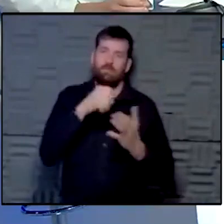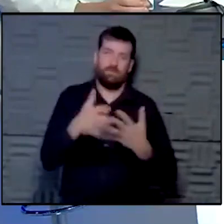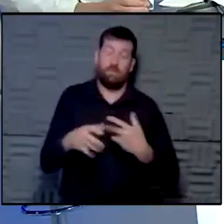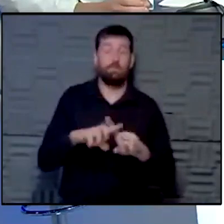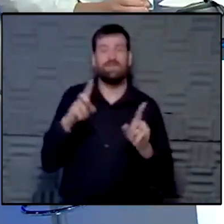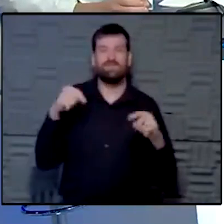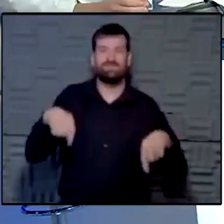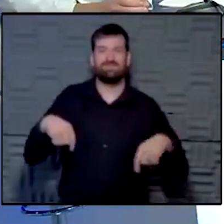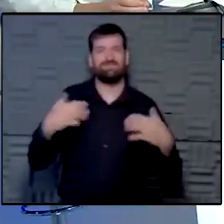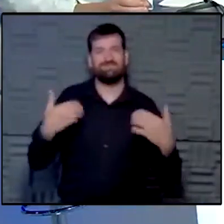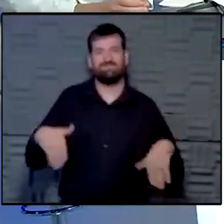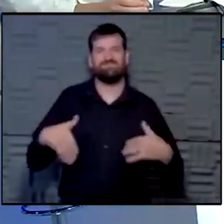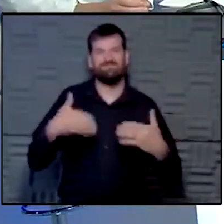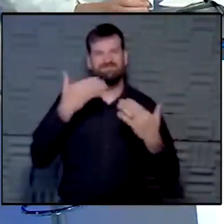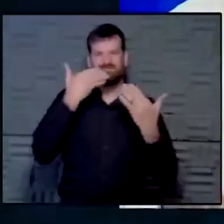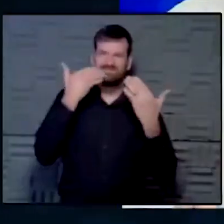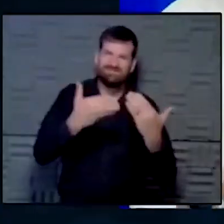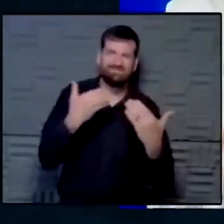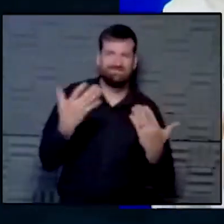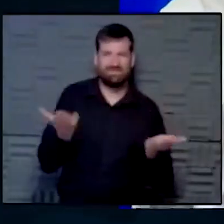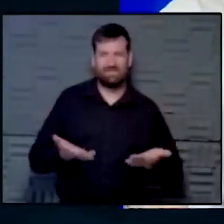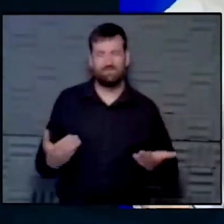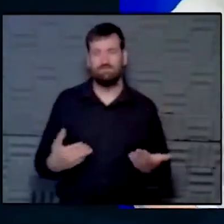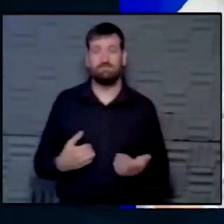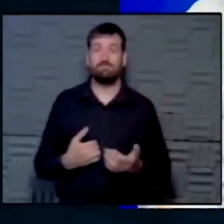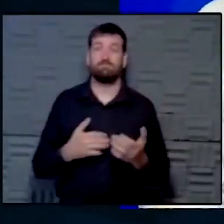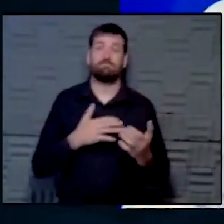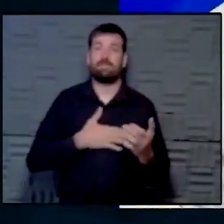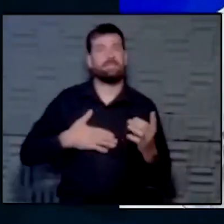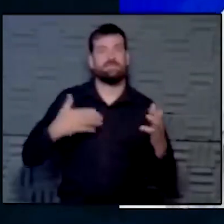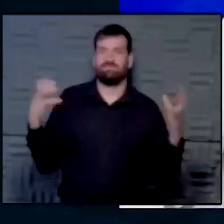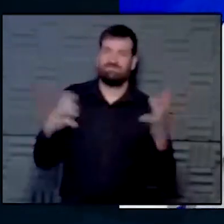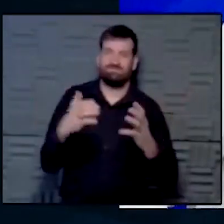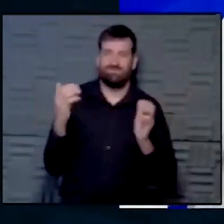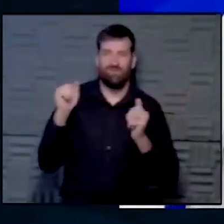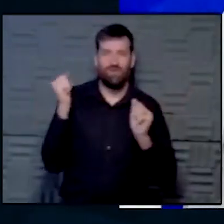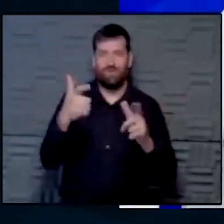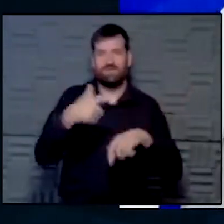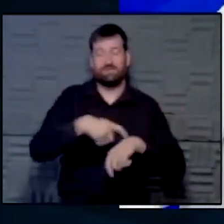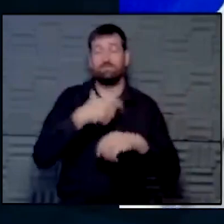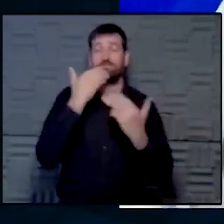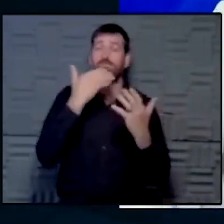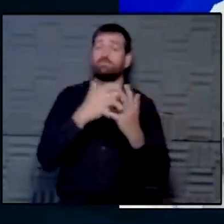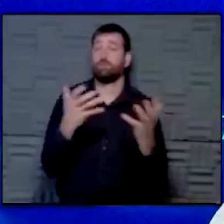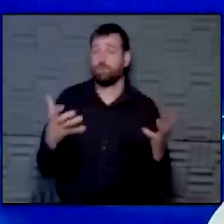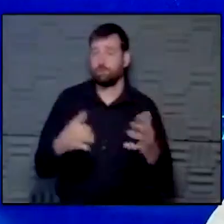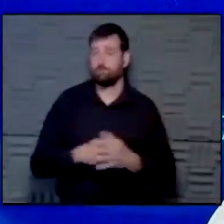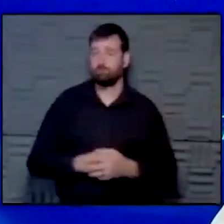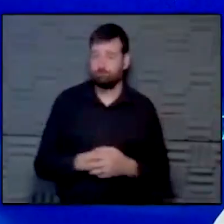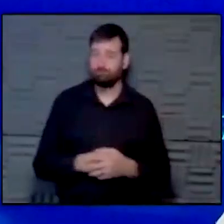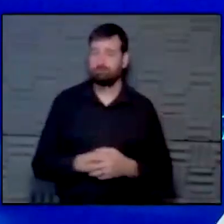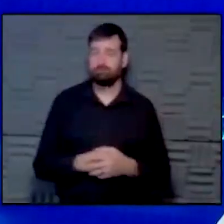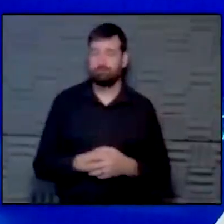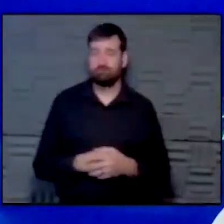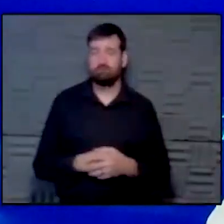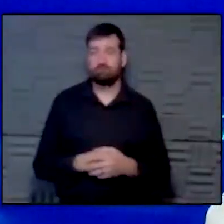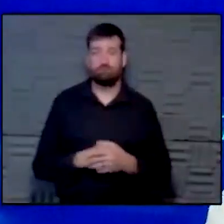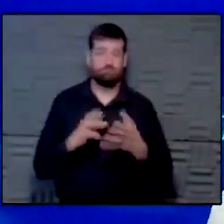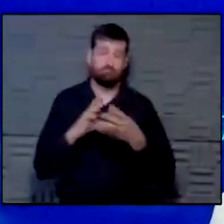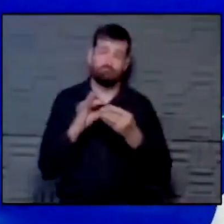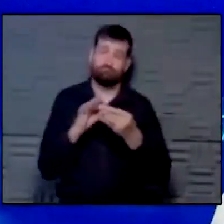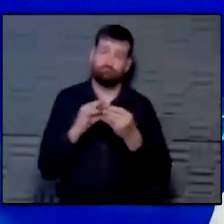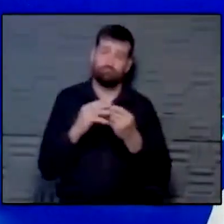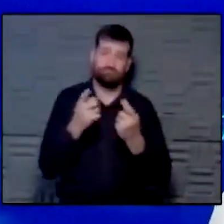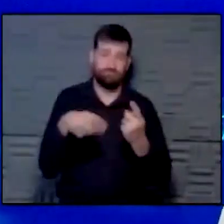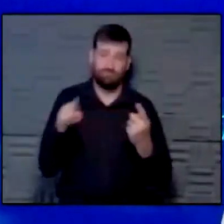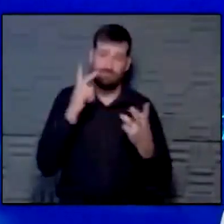But I'm just saying, this is such a great program. You guys are here. And thanks. Please come back all the time. And makes our job so darn easy. So you've heard the message out